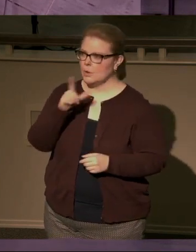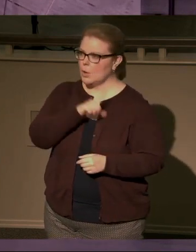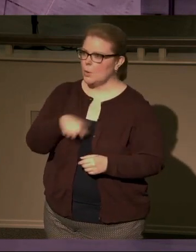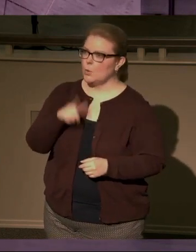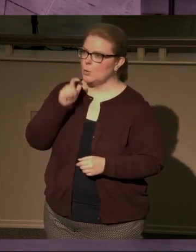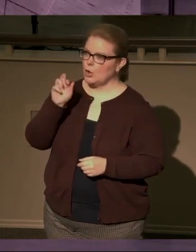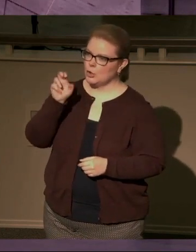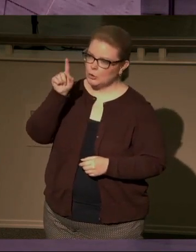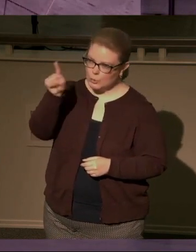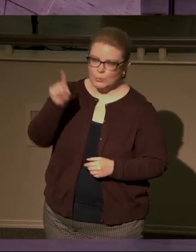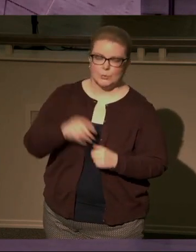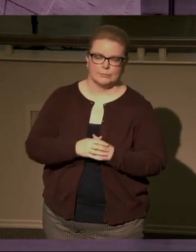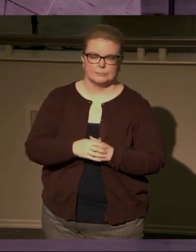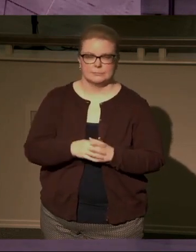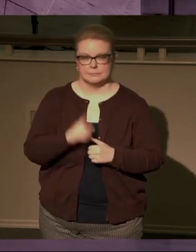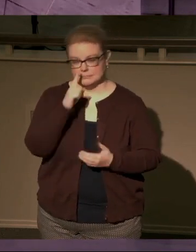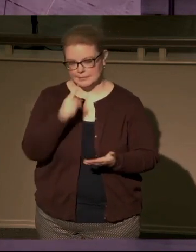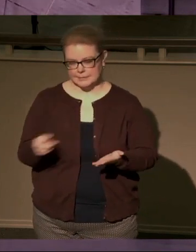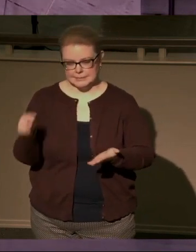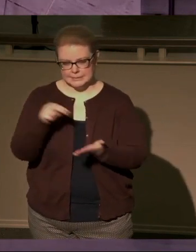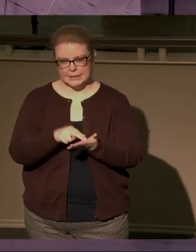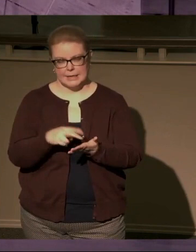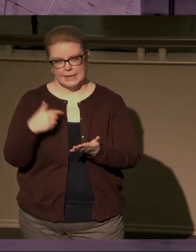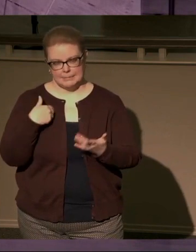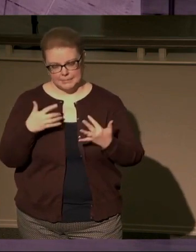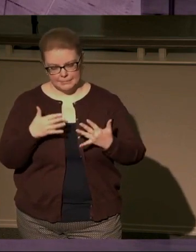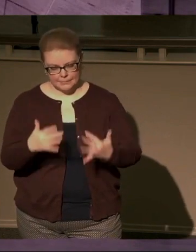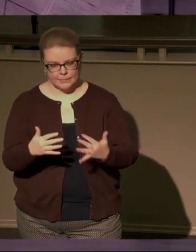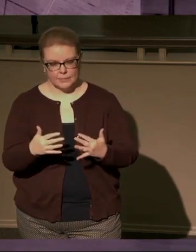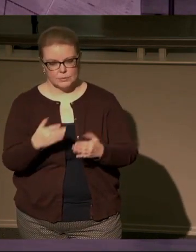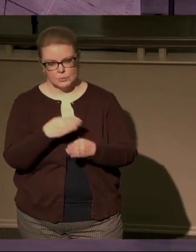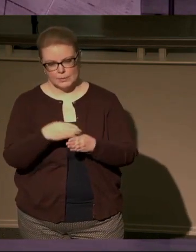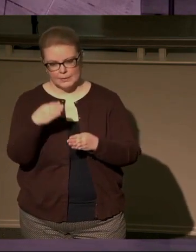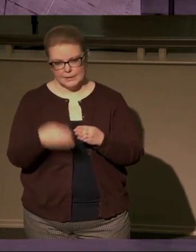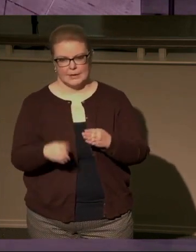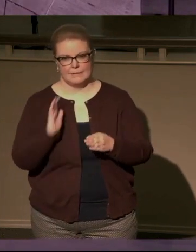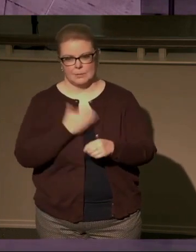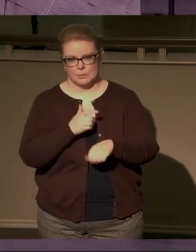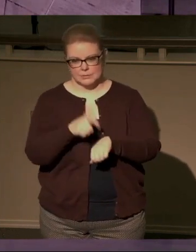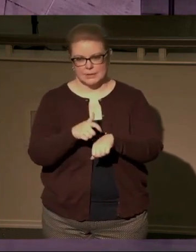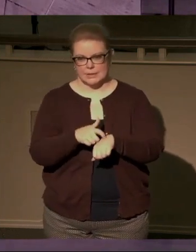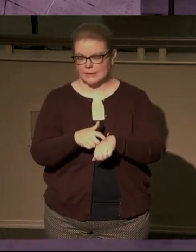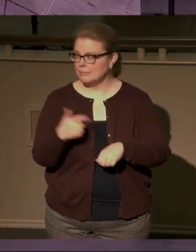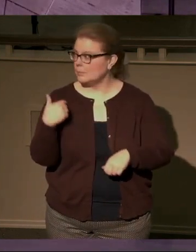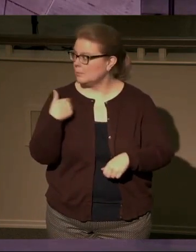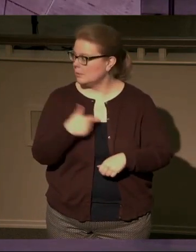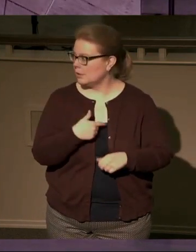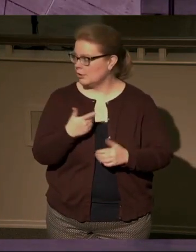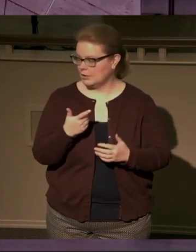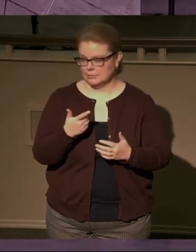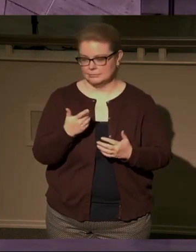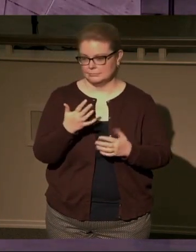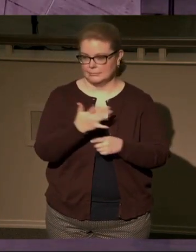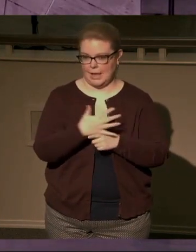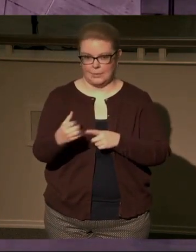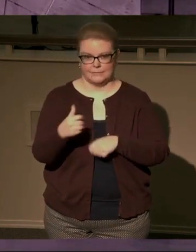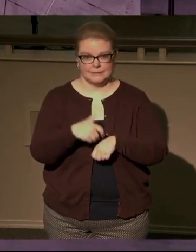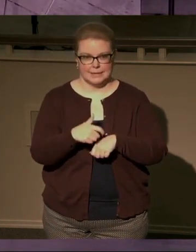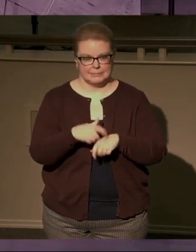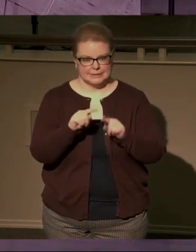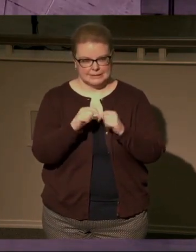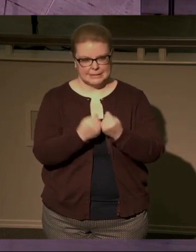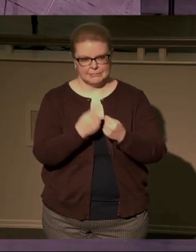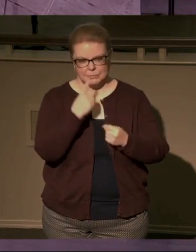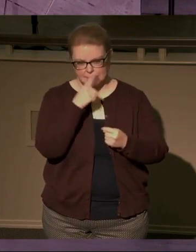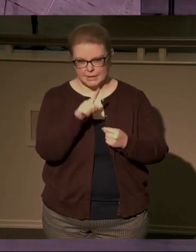Will you stand with me? I'm going to move us quickly to the end of our time. We are way out of time. Team, I'm going to ask you